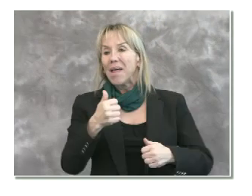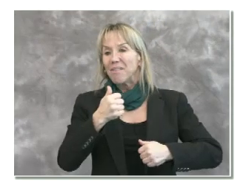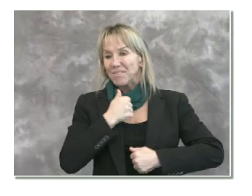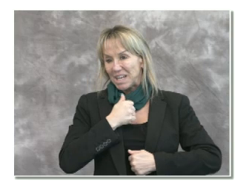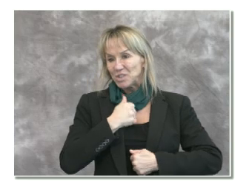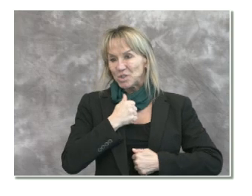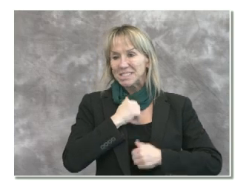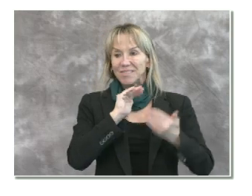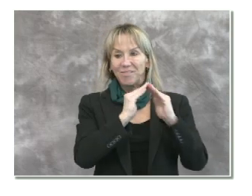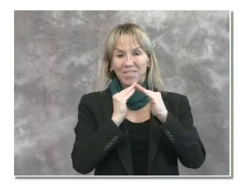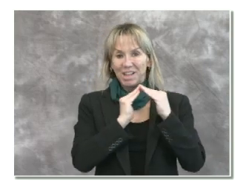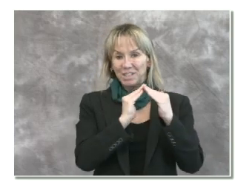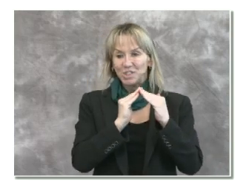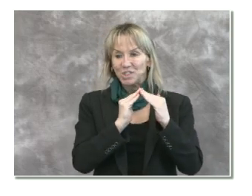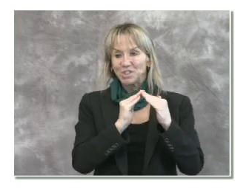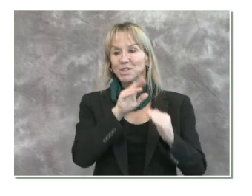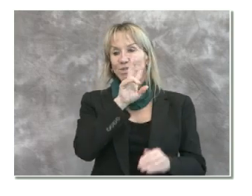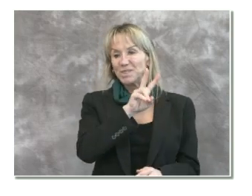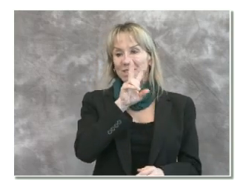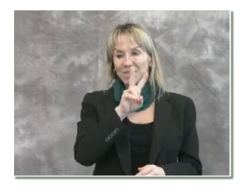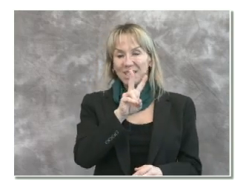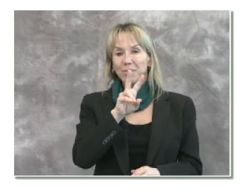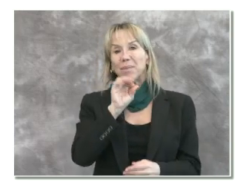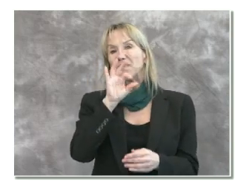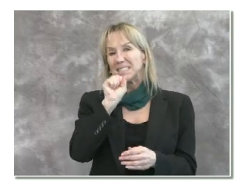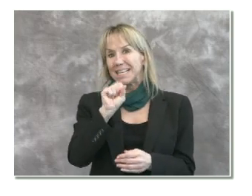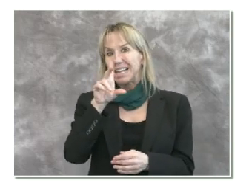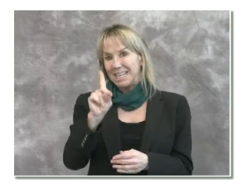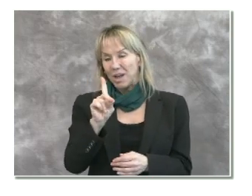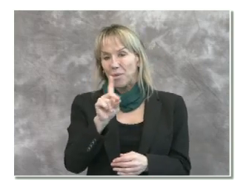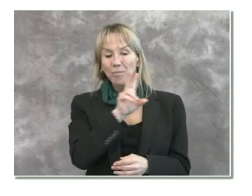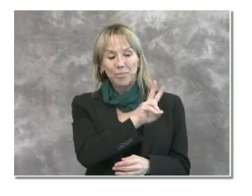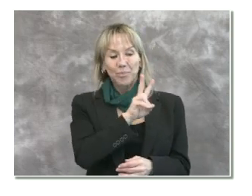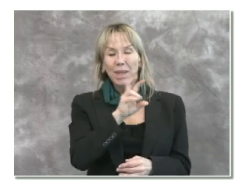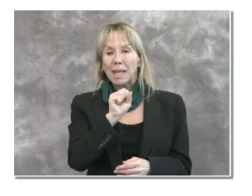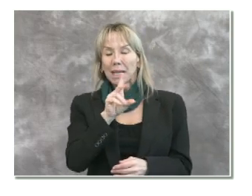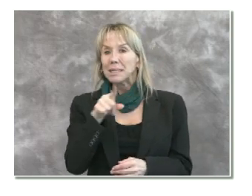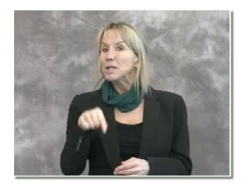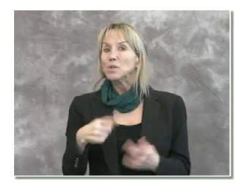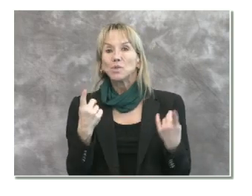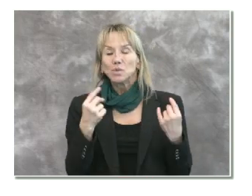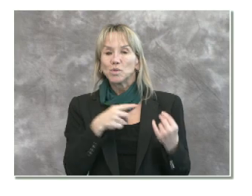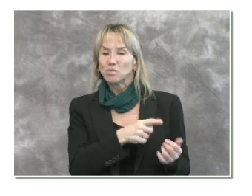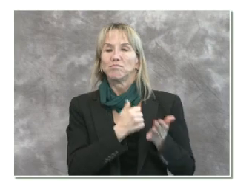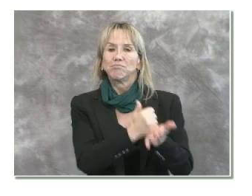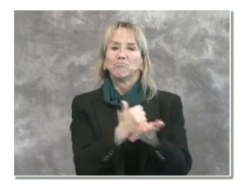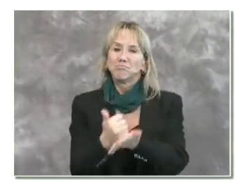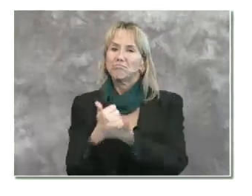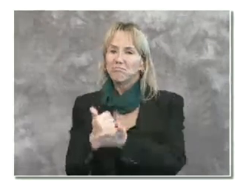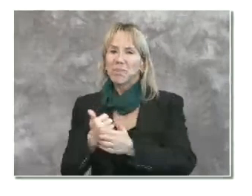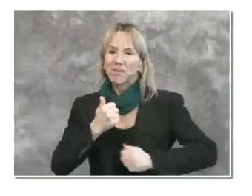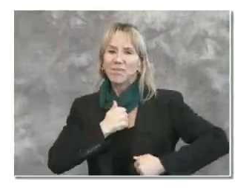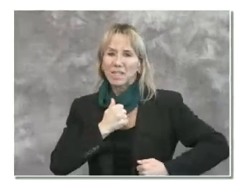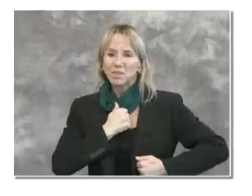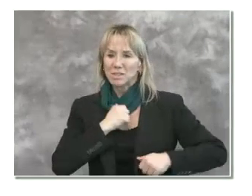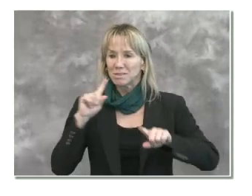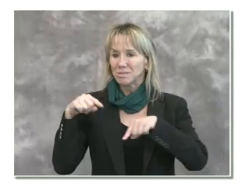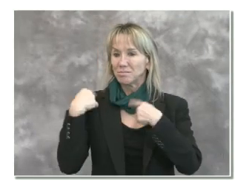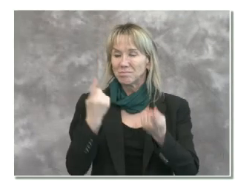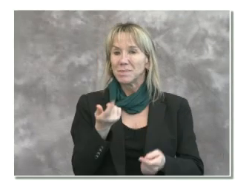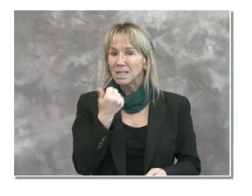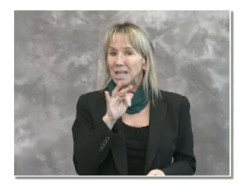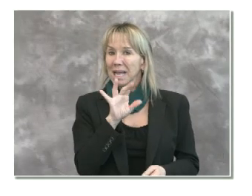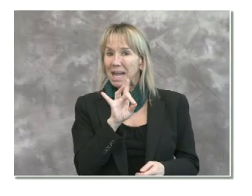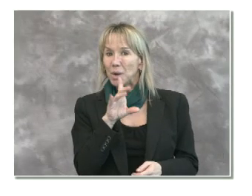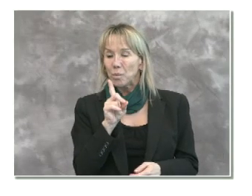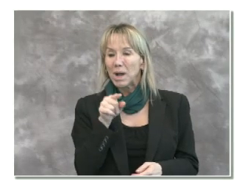of San Diego, an organization committed to serving veterans since 1981. The Veterans Village of San